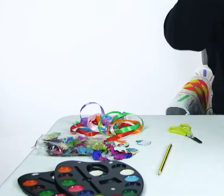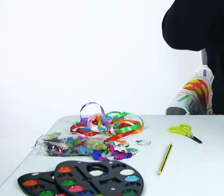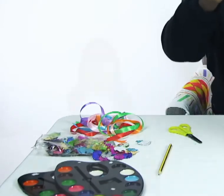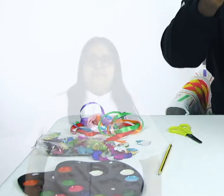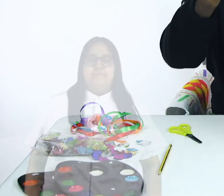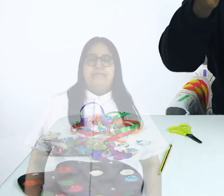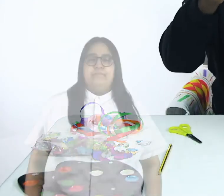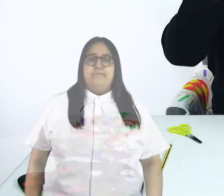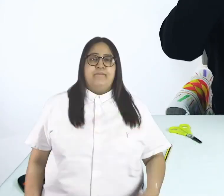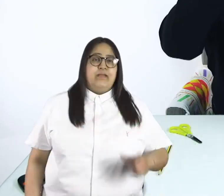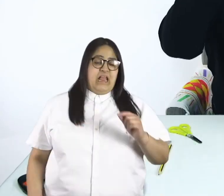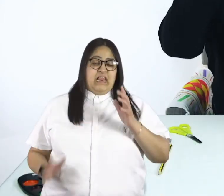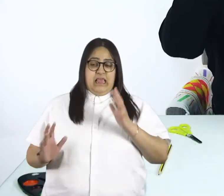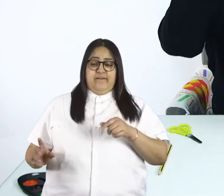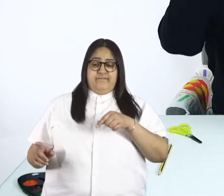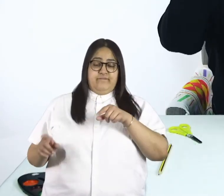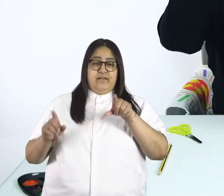leave it so it's like that,